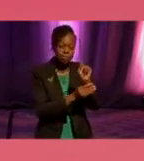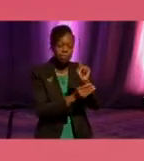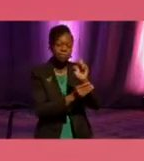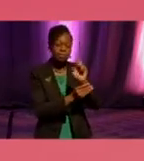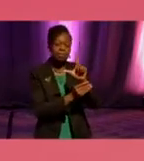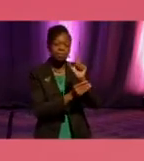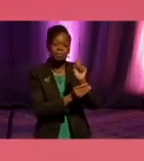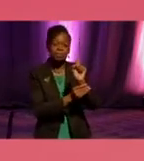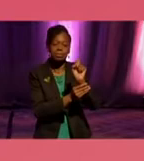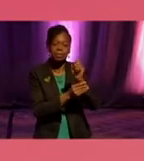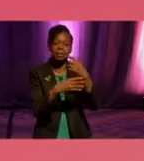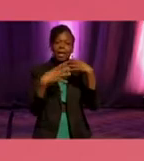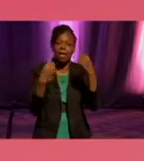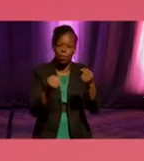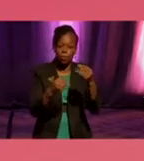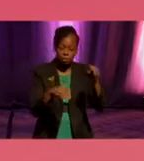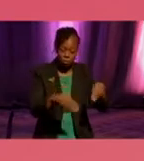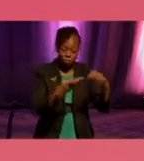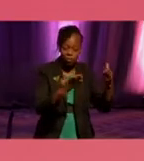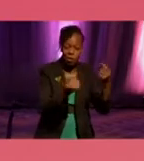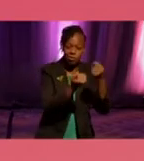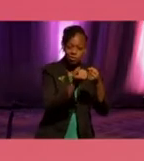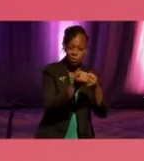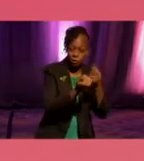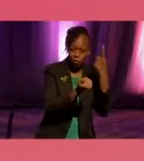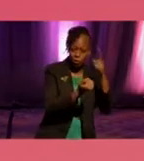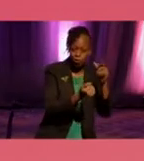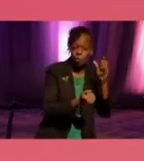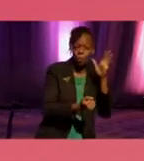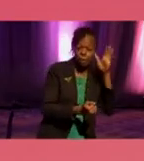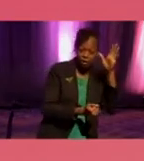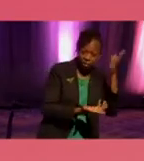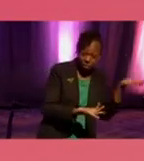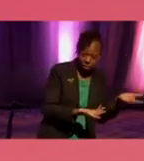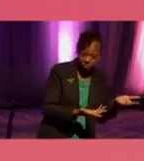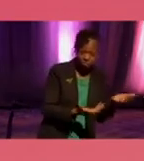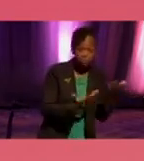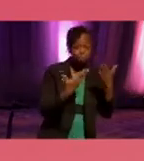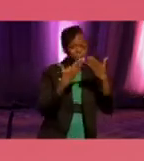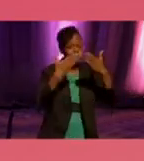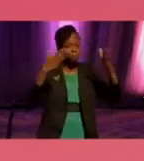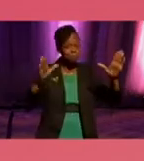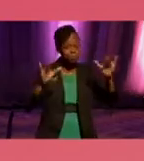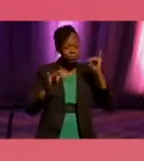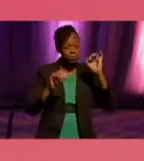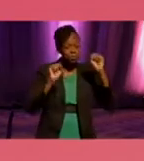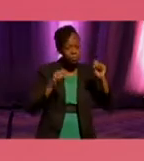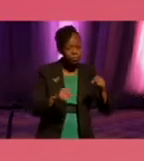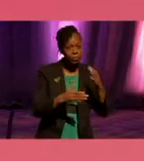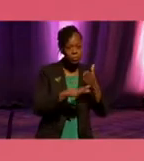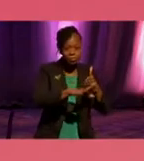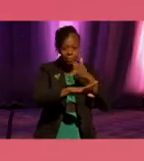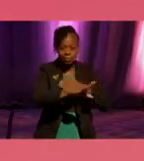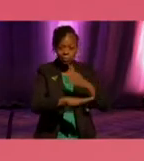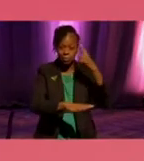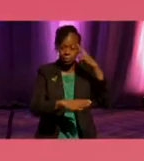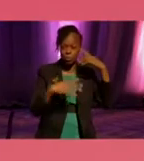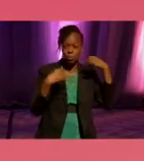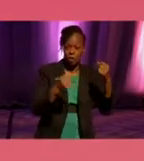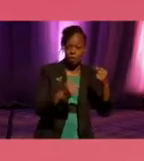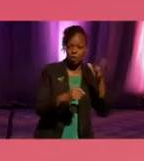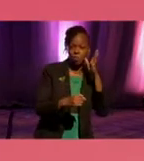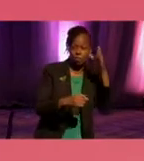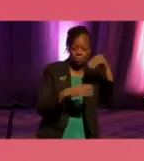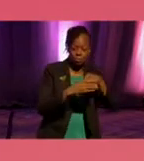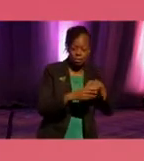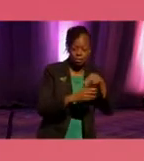the support to parents that can't be at the bedside. So overall, if we can improve the mental health of our parents in the NICU, it